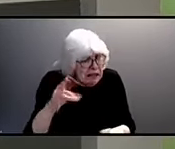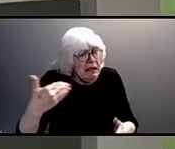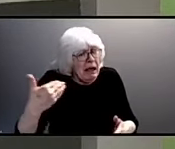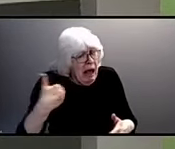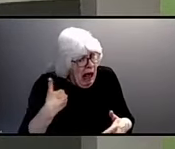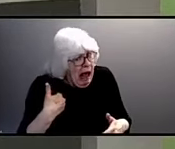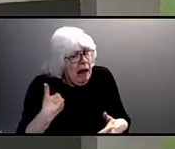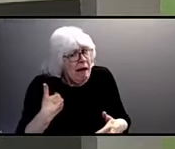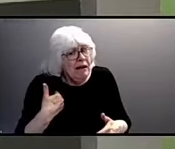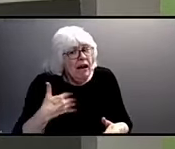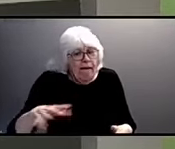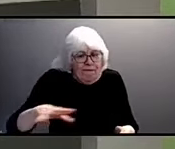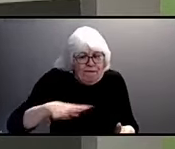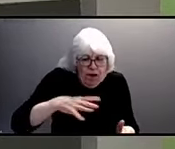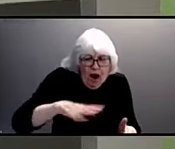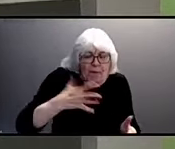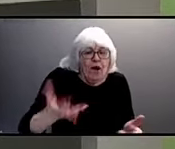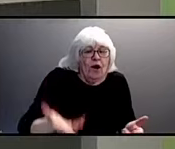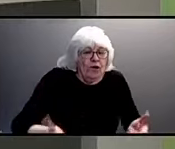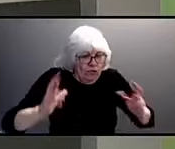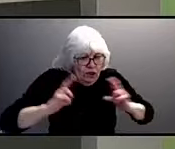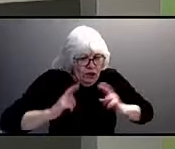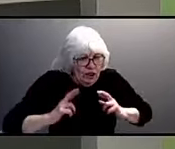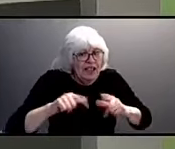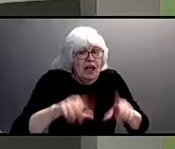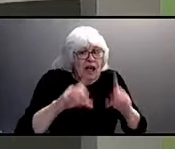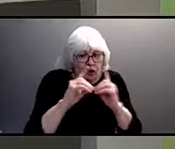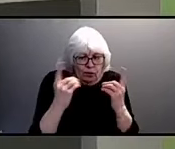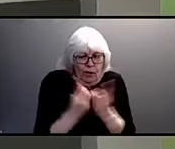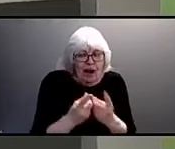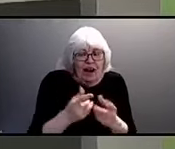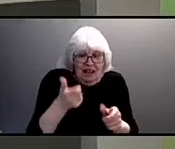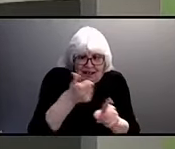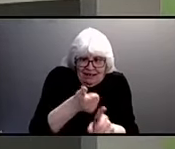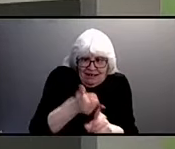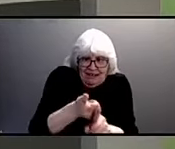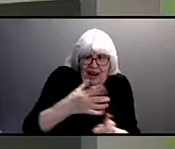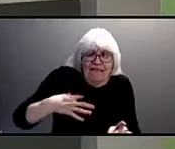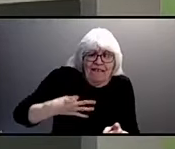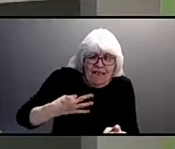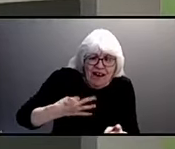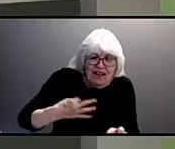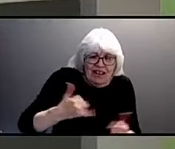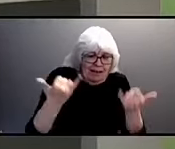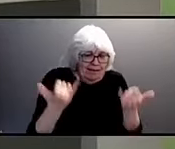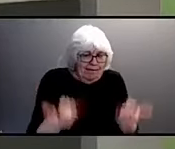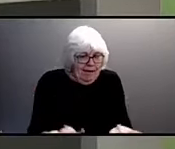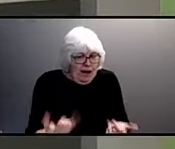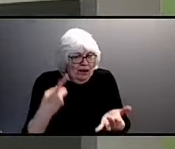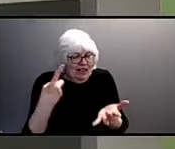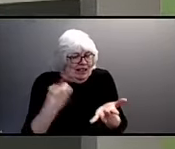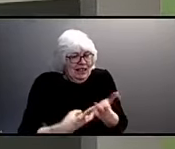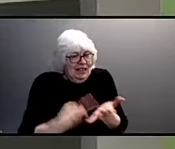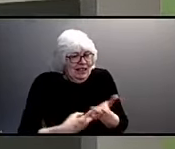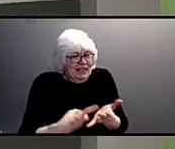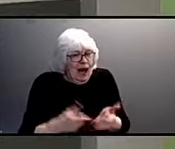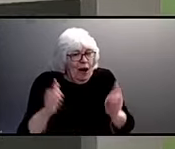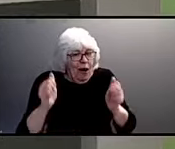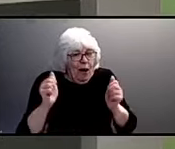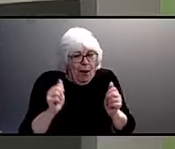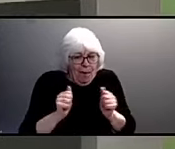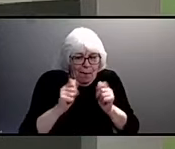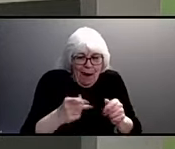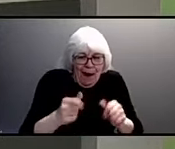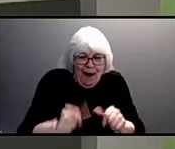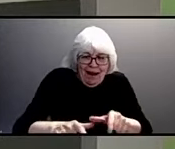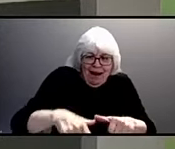department as volunteers who are in discussions with us now about reactivating. It's not a simple process, but certainly we